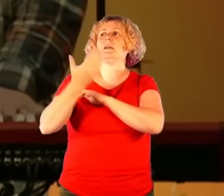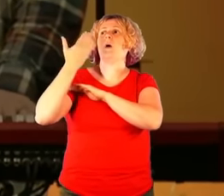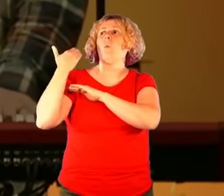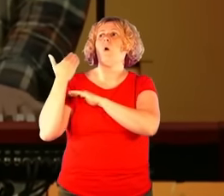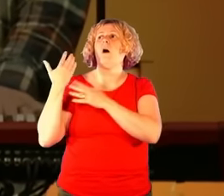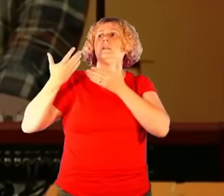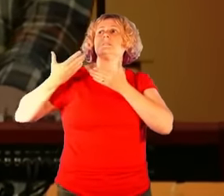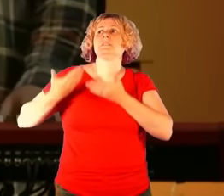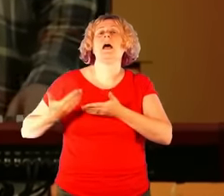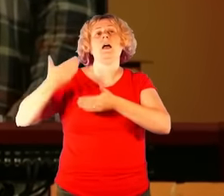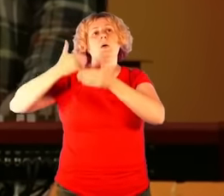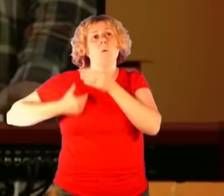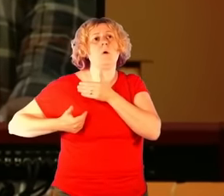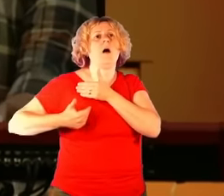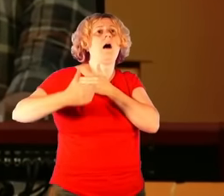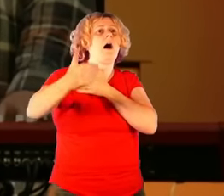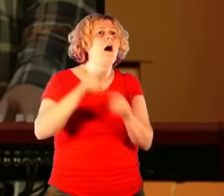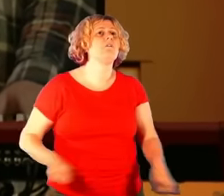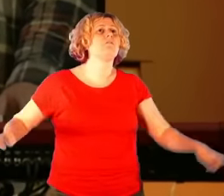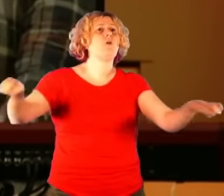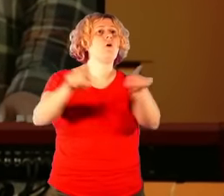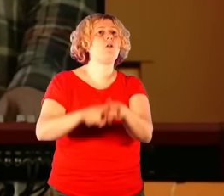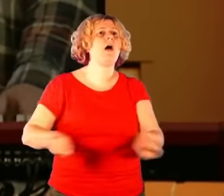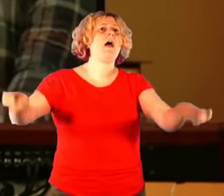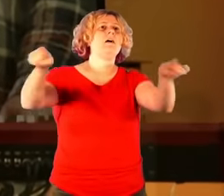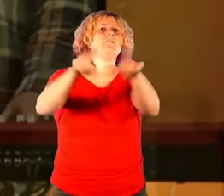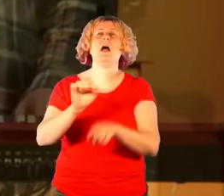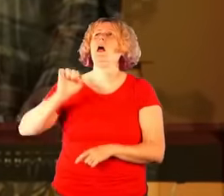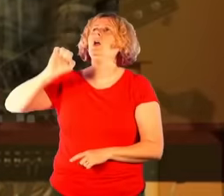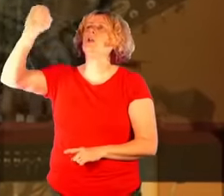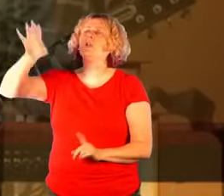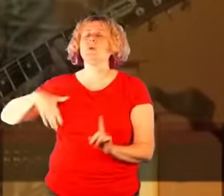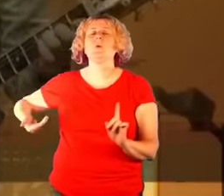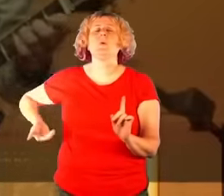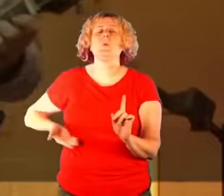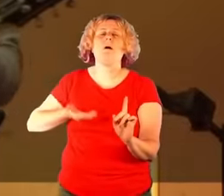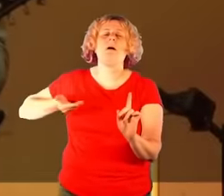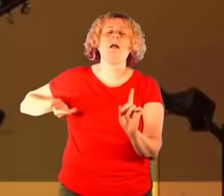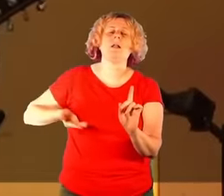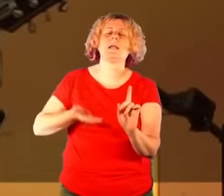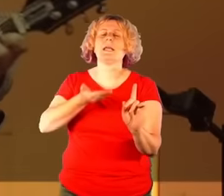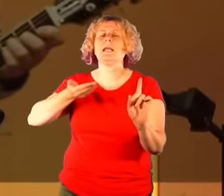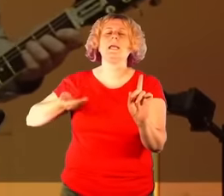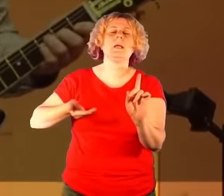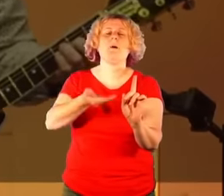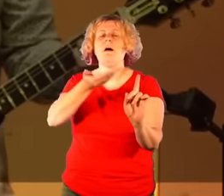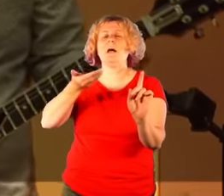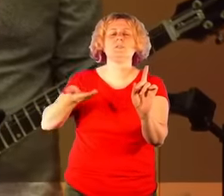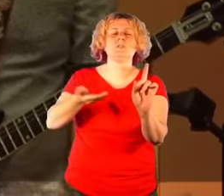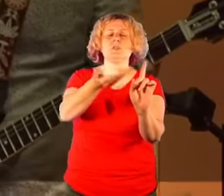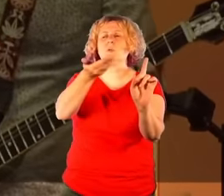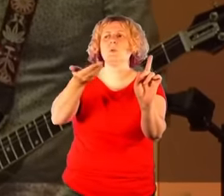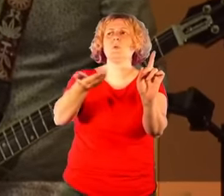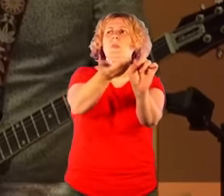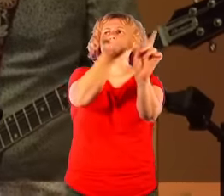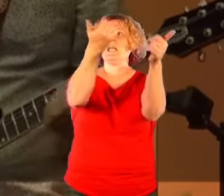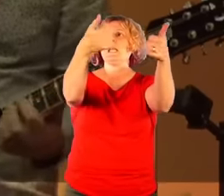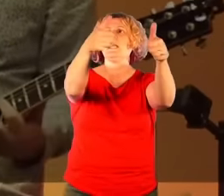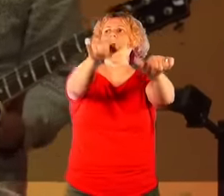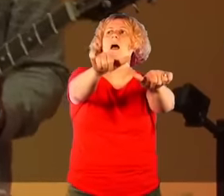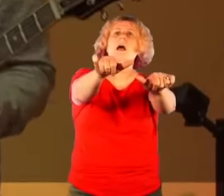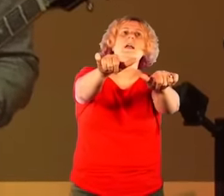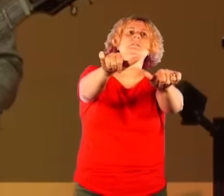As it was, is now, and will be, you will keep us to